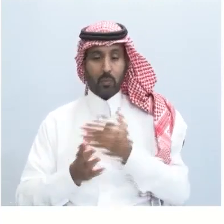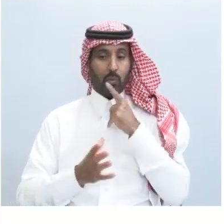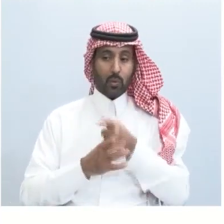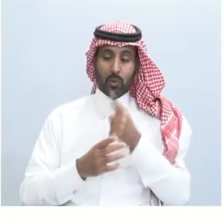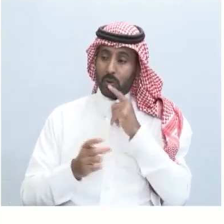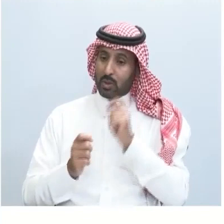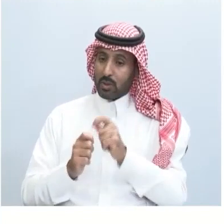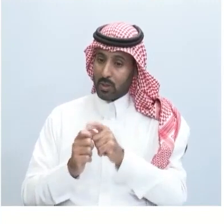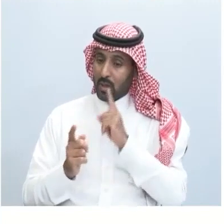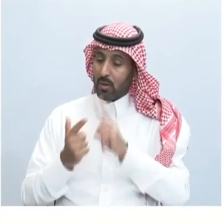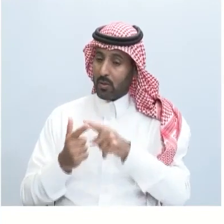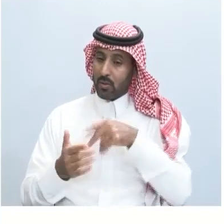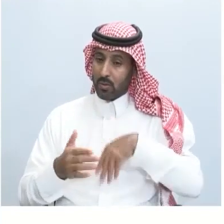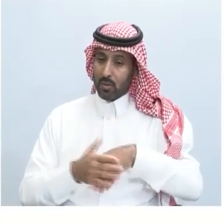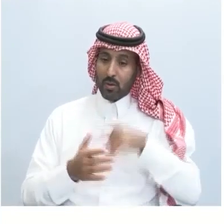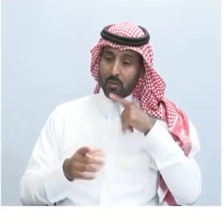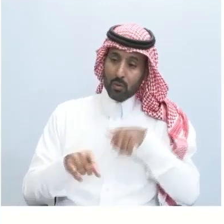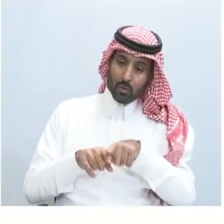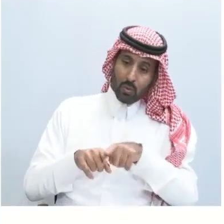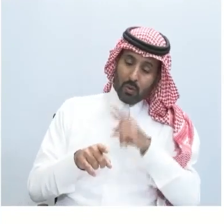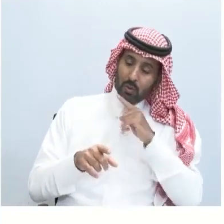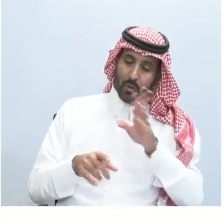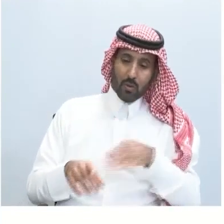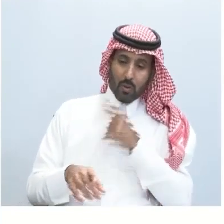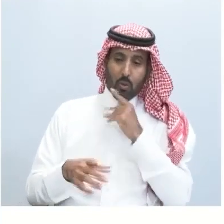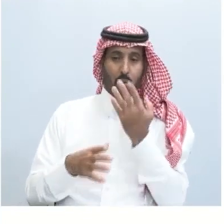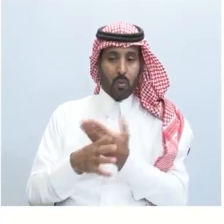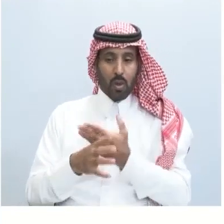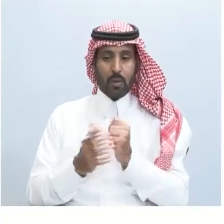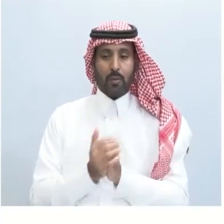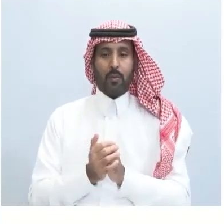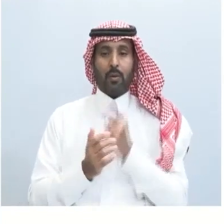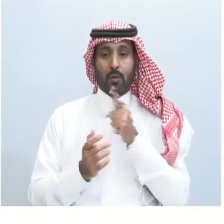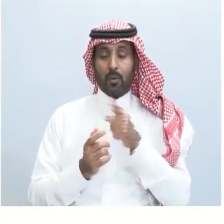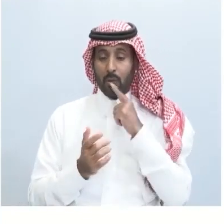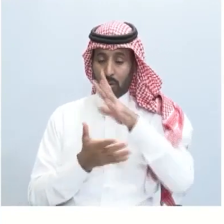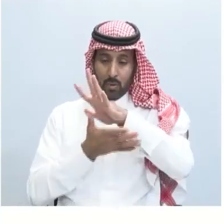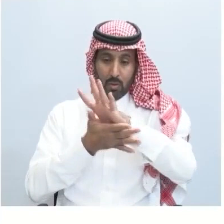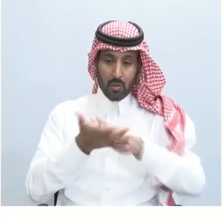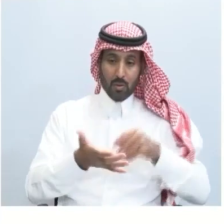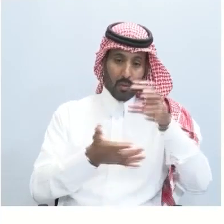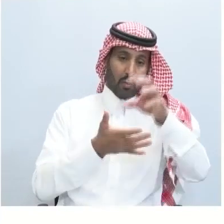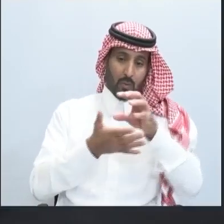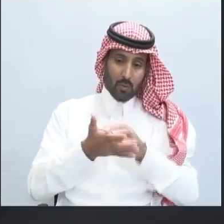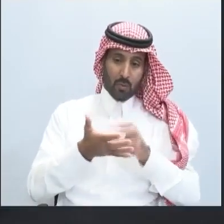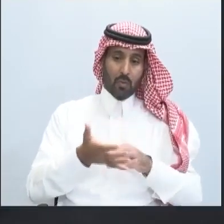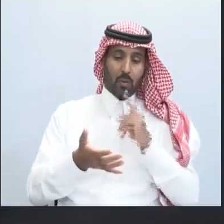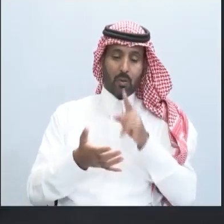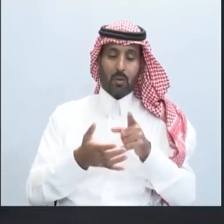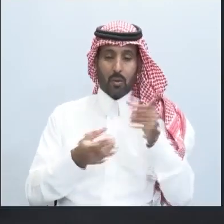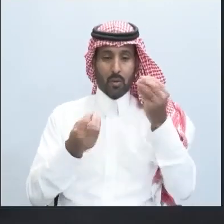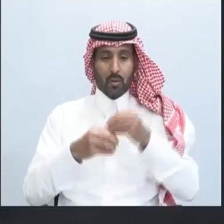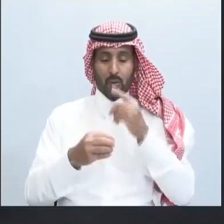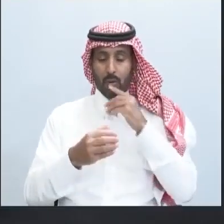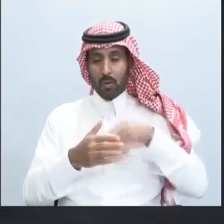you recommend this sport or activity to your friends and why? So you have to fill this chart using